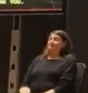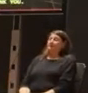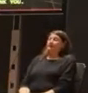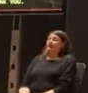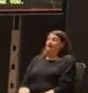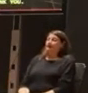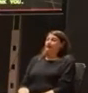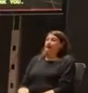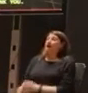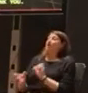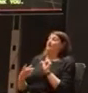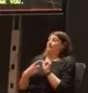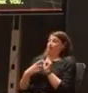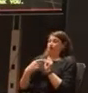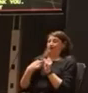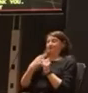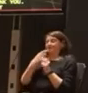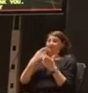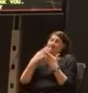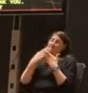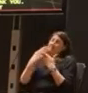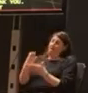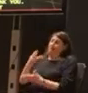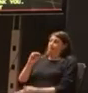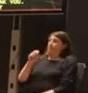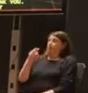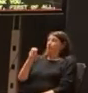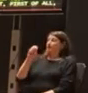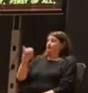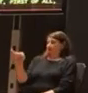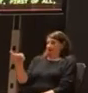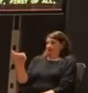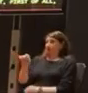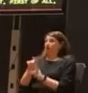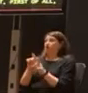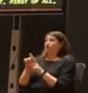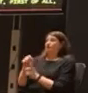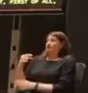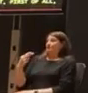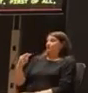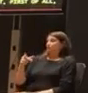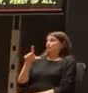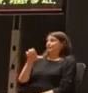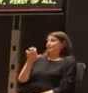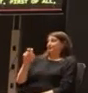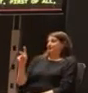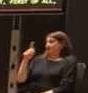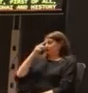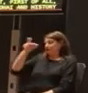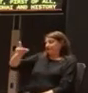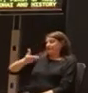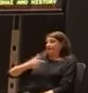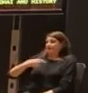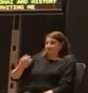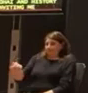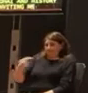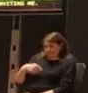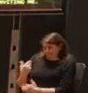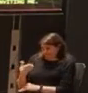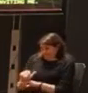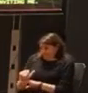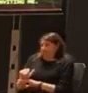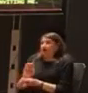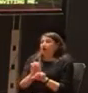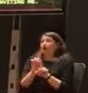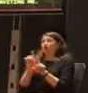I want first of all to thank MOHAI and HistoryLink for inviting me,